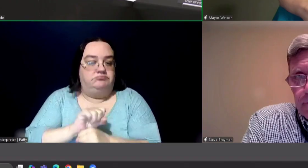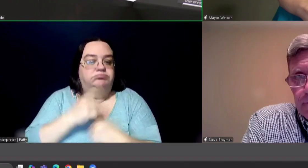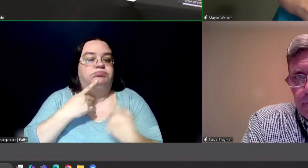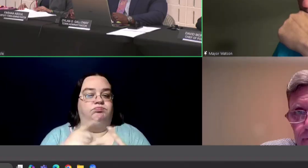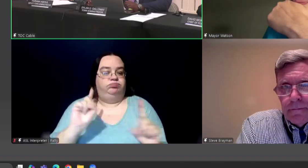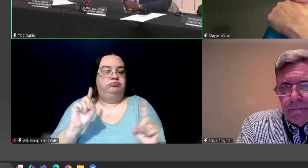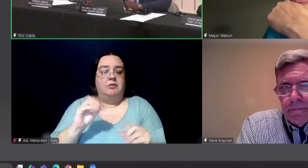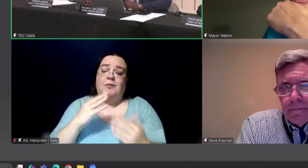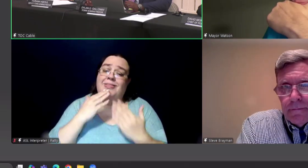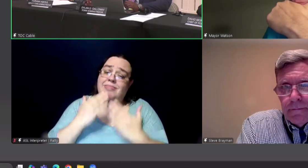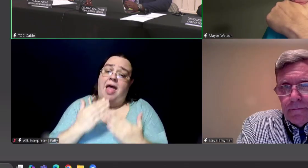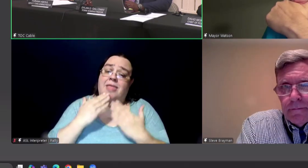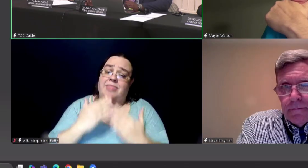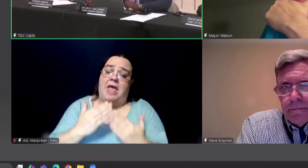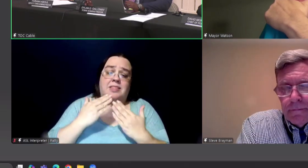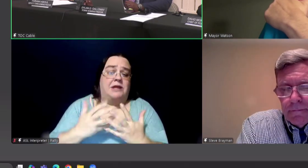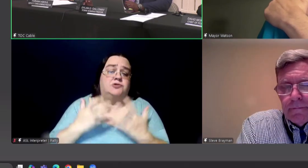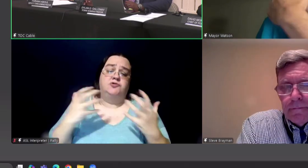hard work on this.